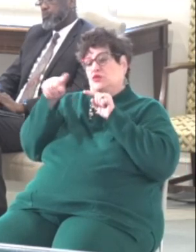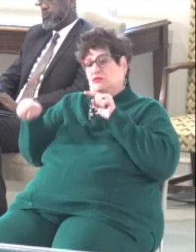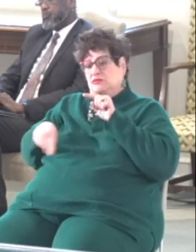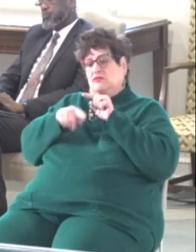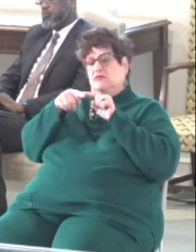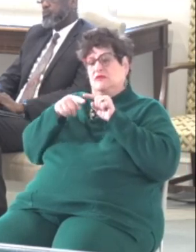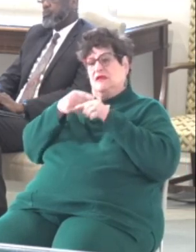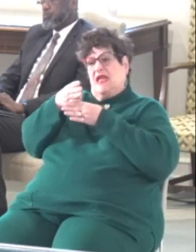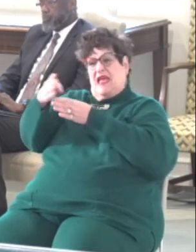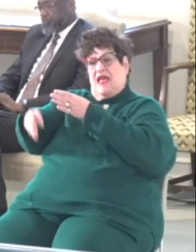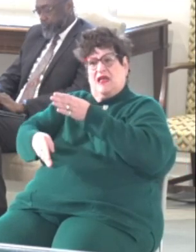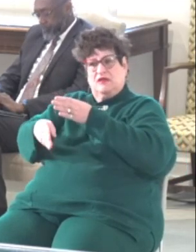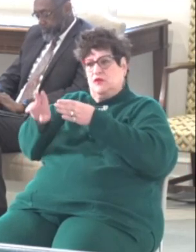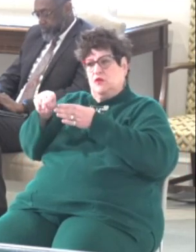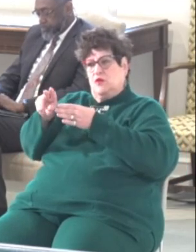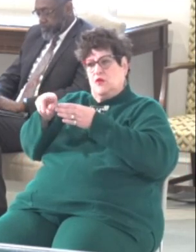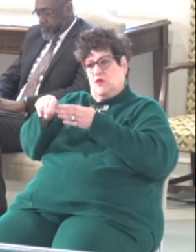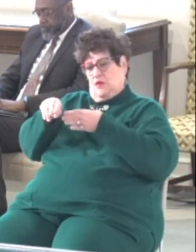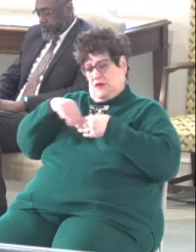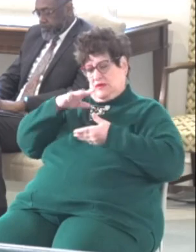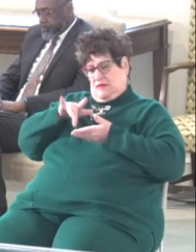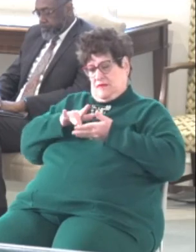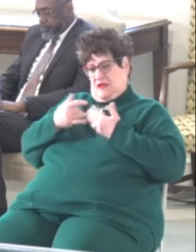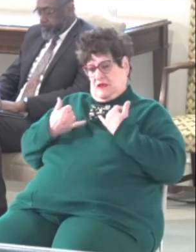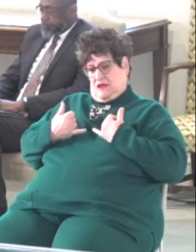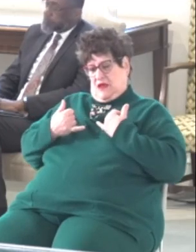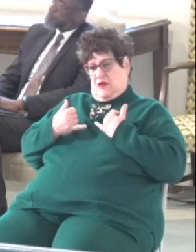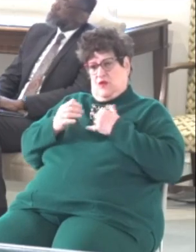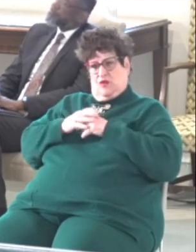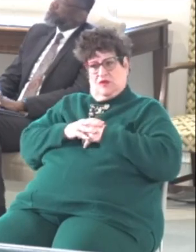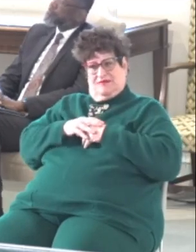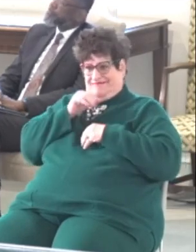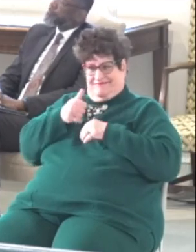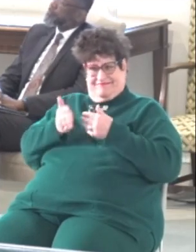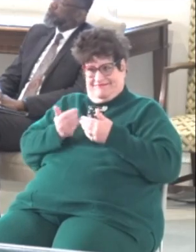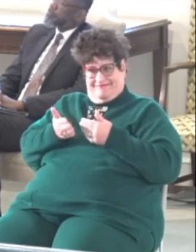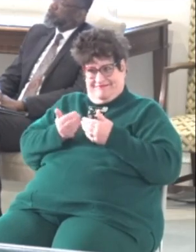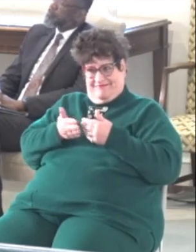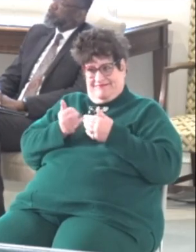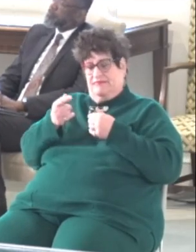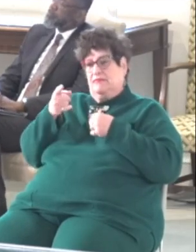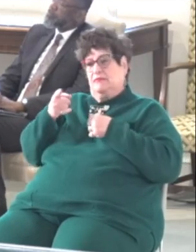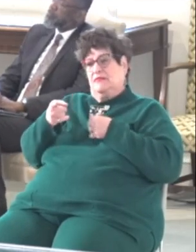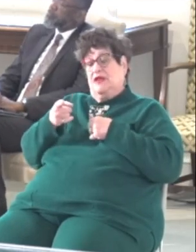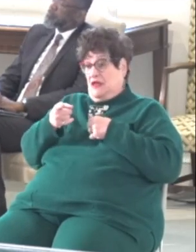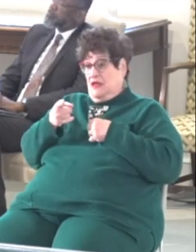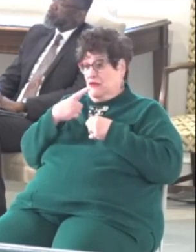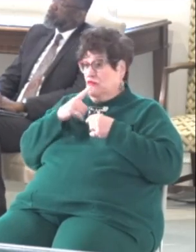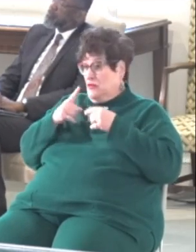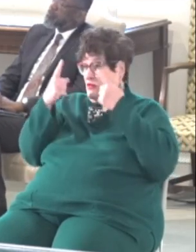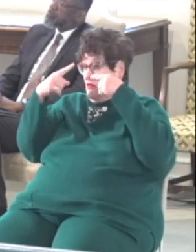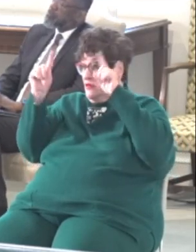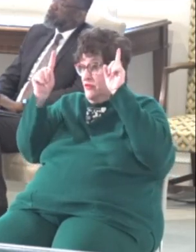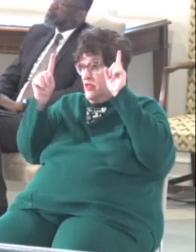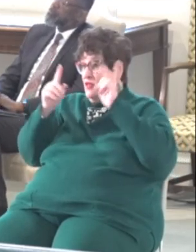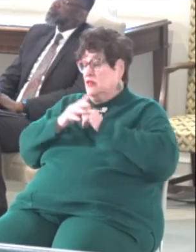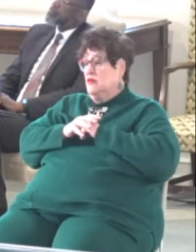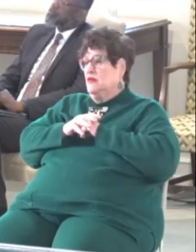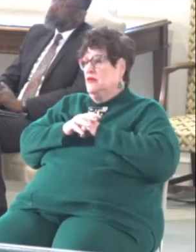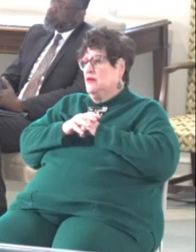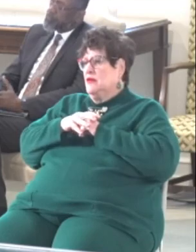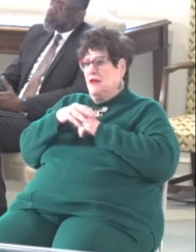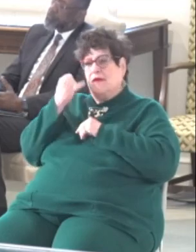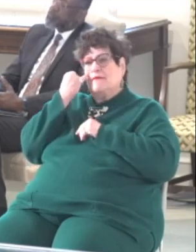a conduit. No small task. But if you doubt the effectiveness, think of those who've made a difference in